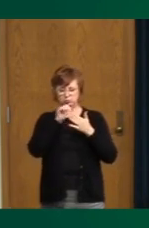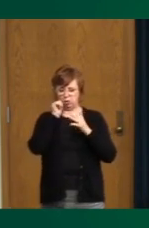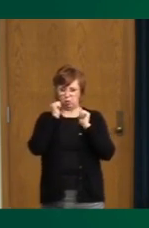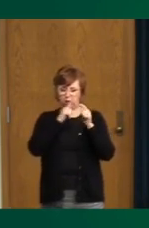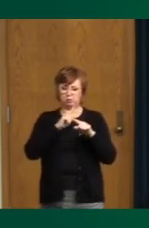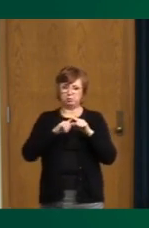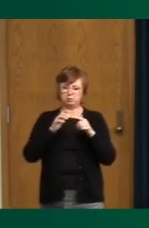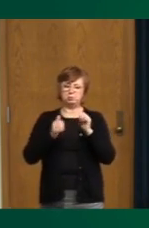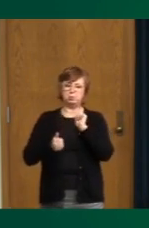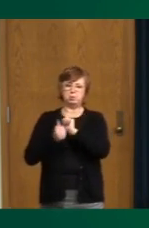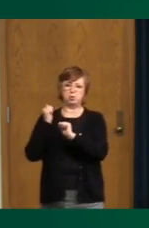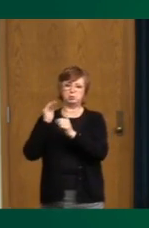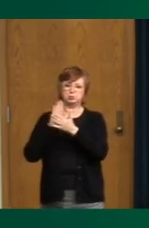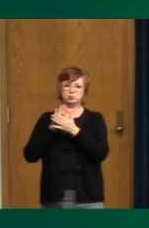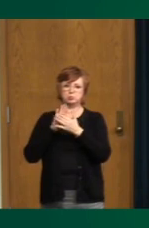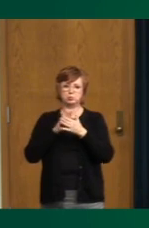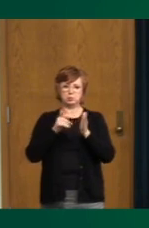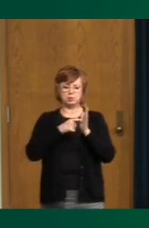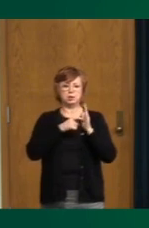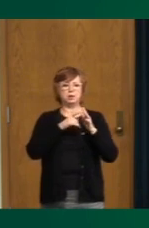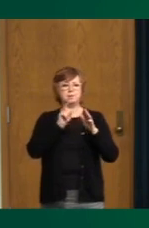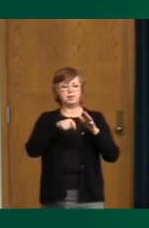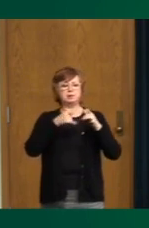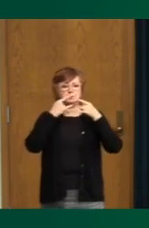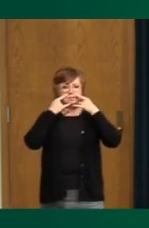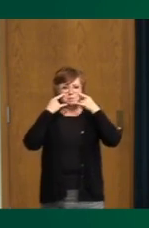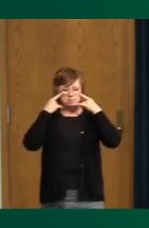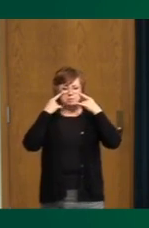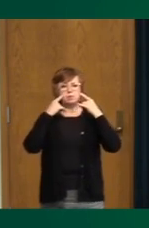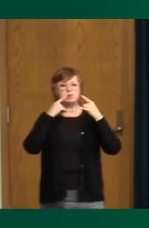divisions moved into a mandatory indoor masking